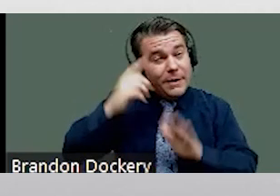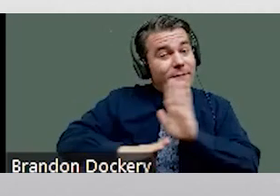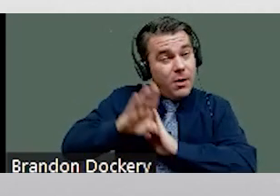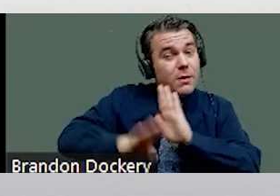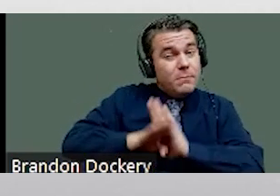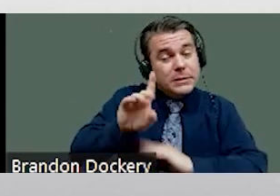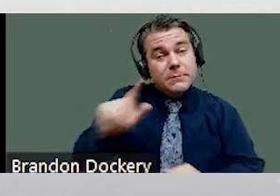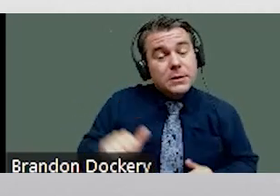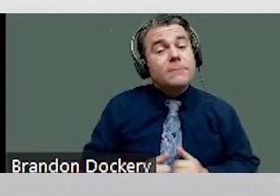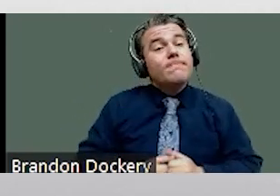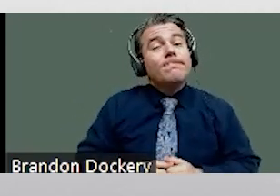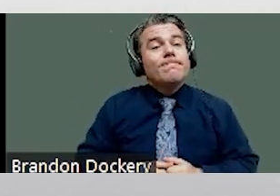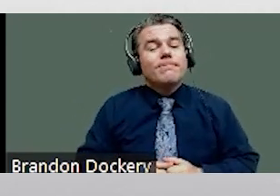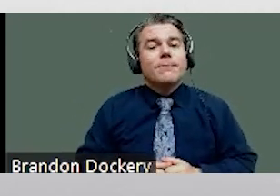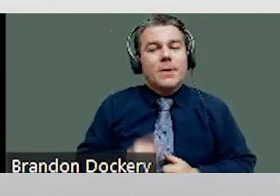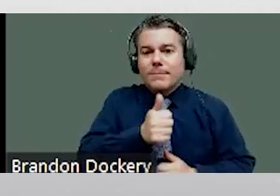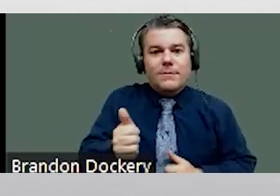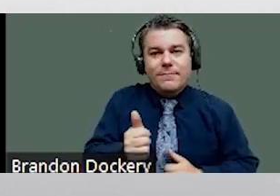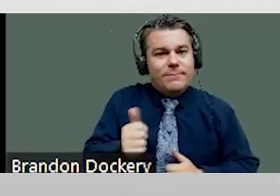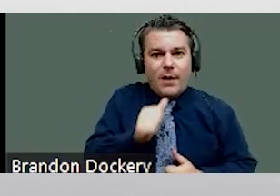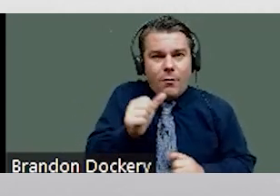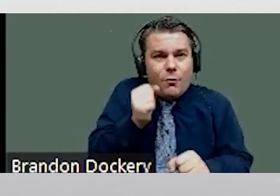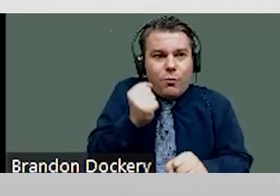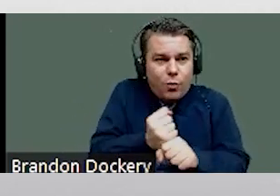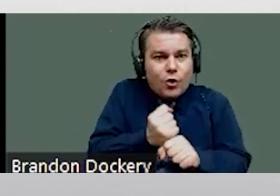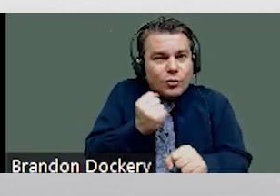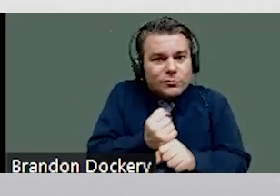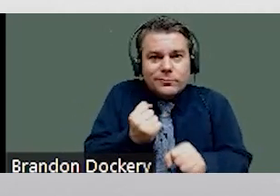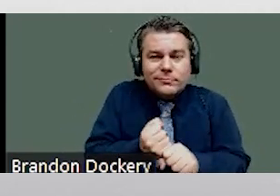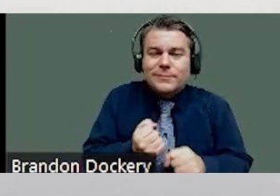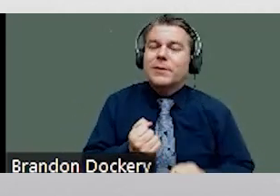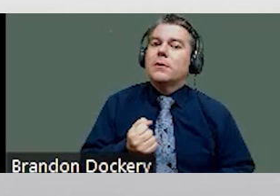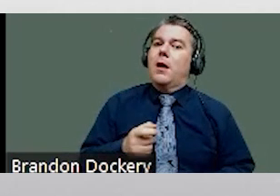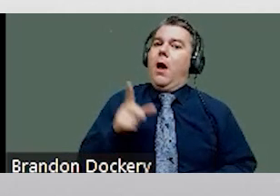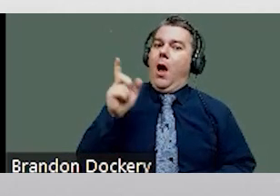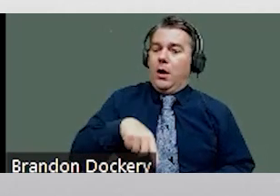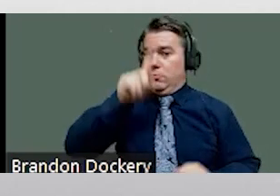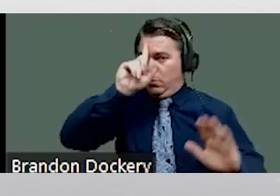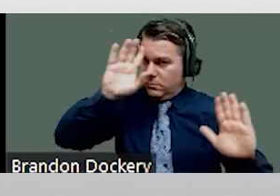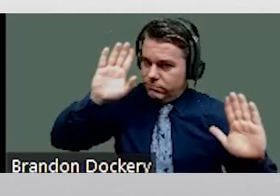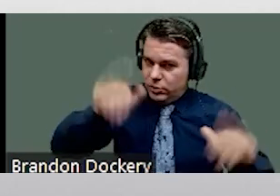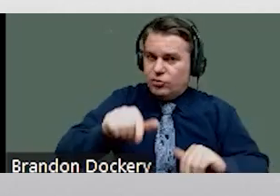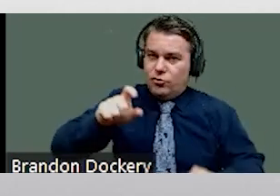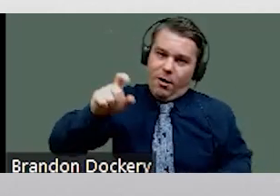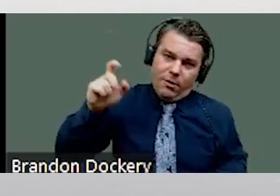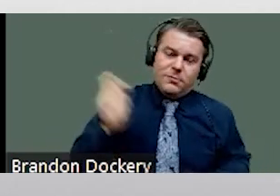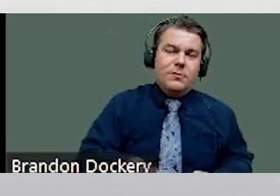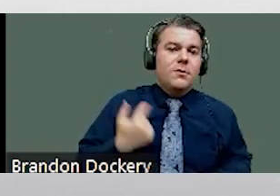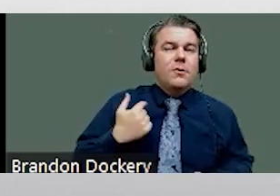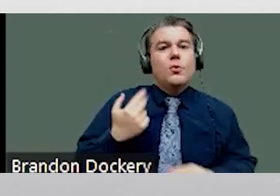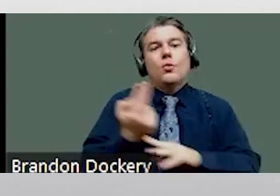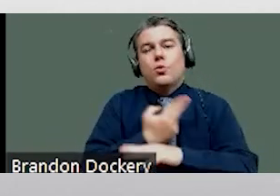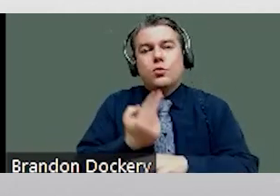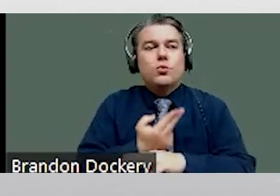and developmental disabilities, that have not worked. And so it has to be an expectation that